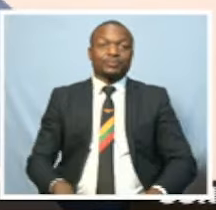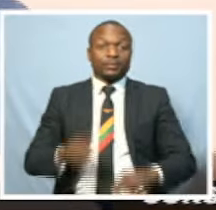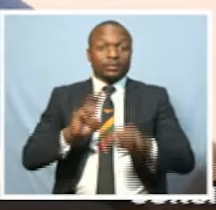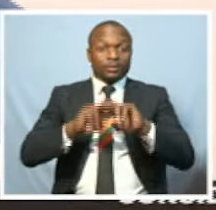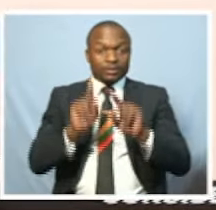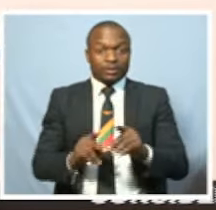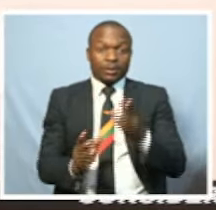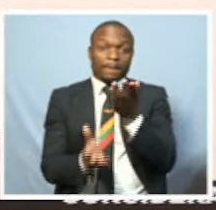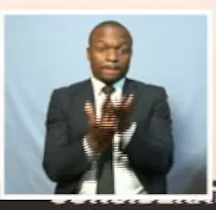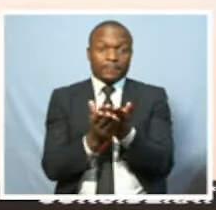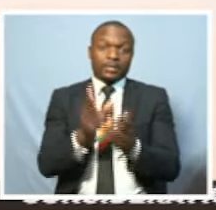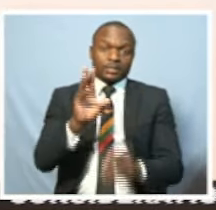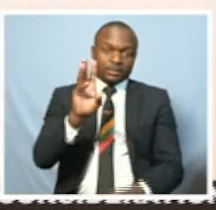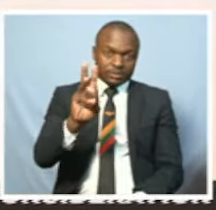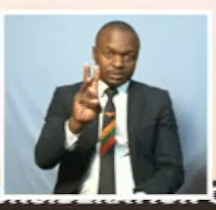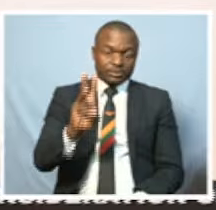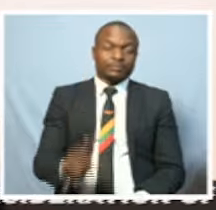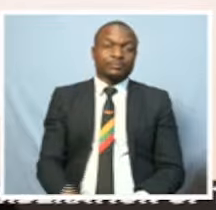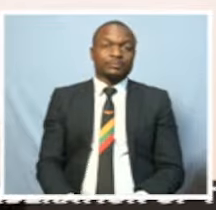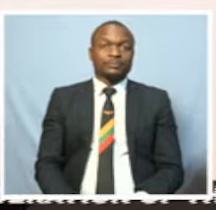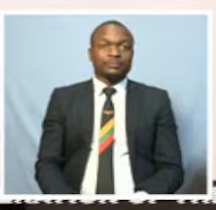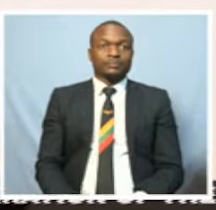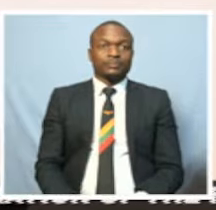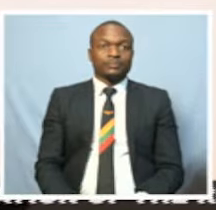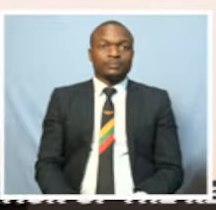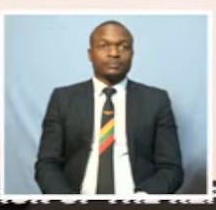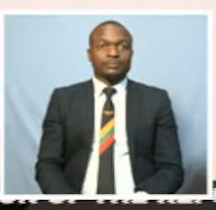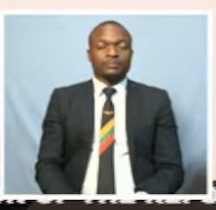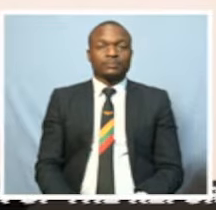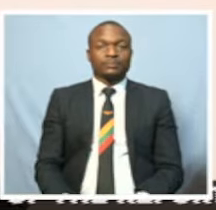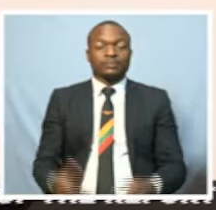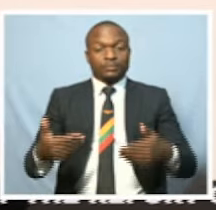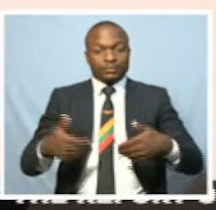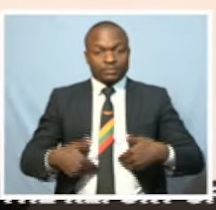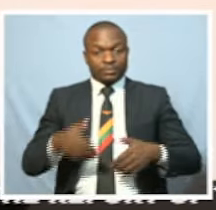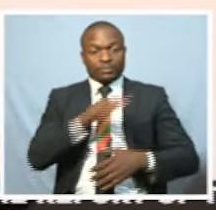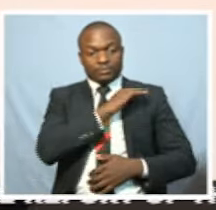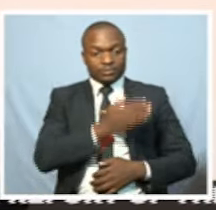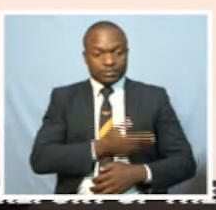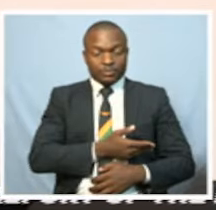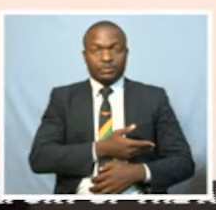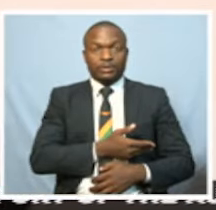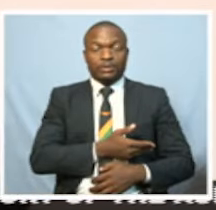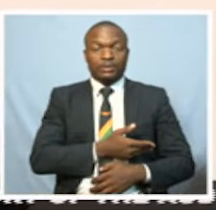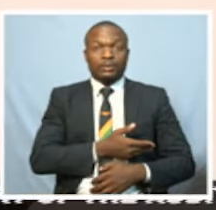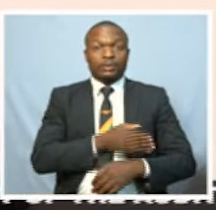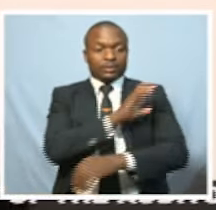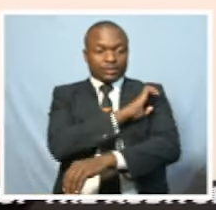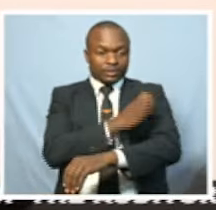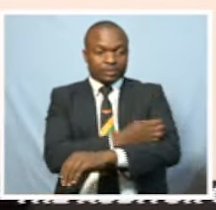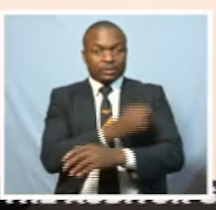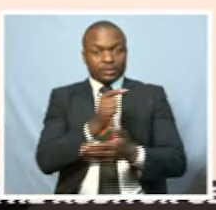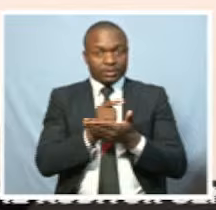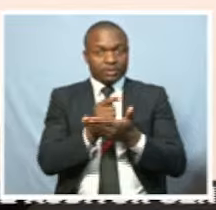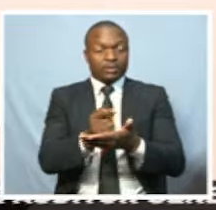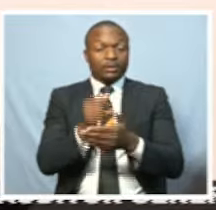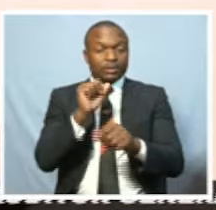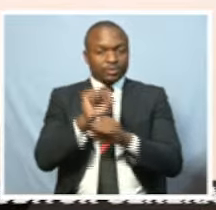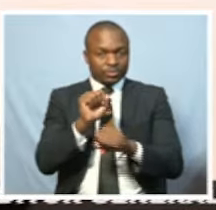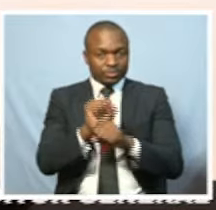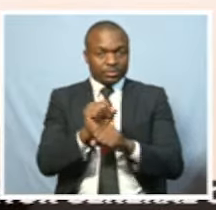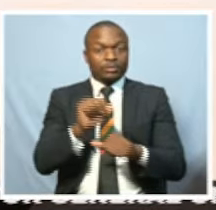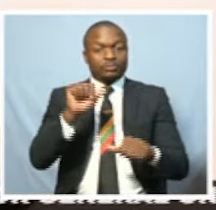Chair, we go to Appendix 6, which is a Youth and Women Empowerment Grant, the performance